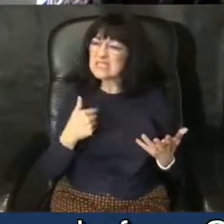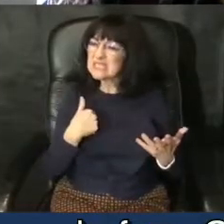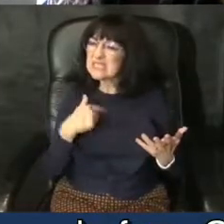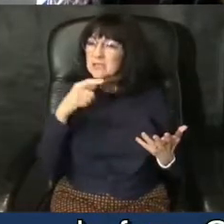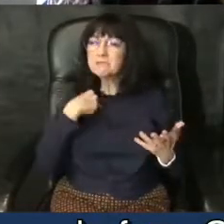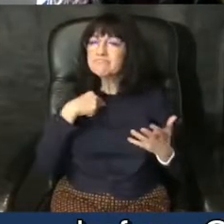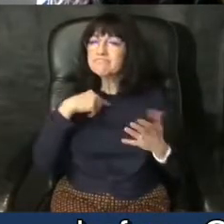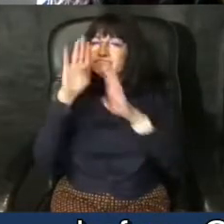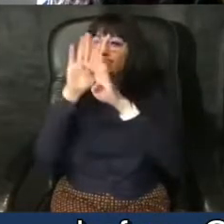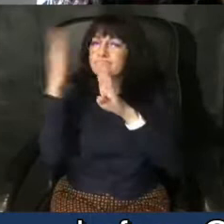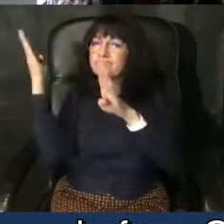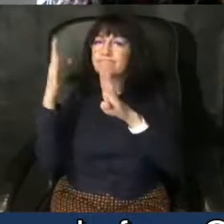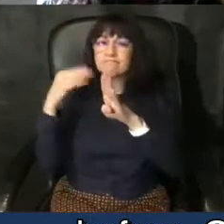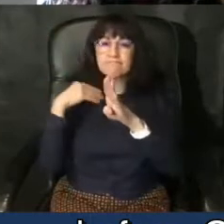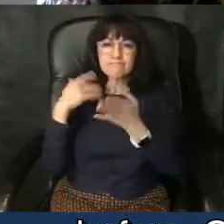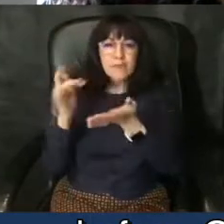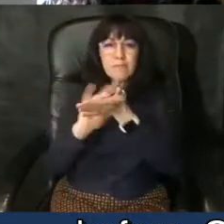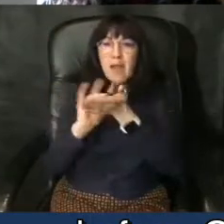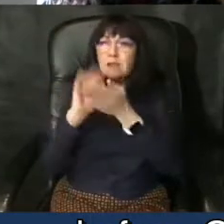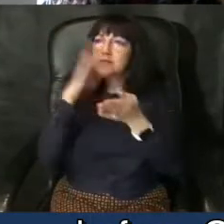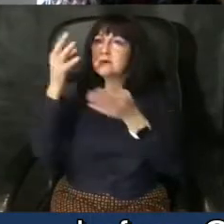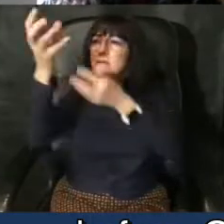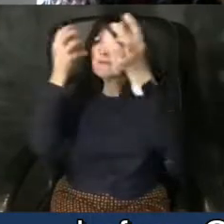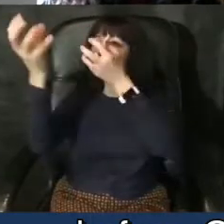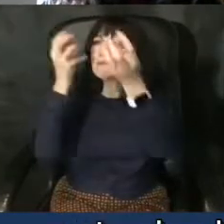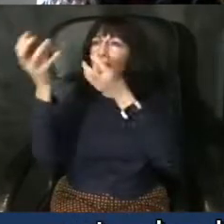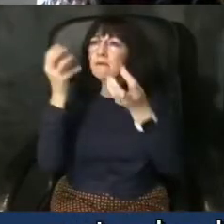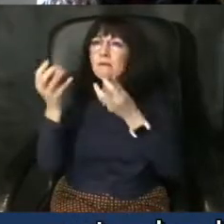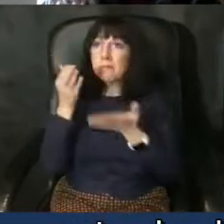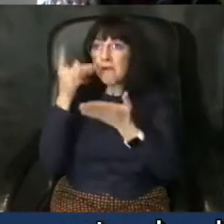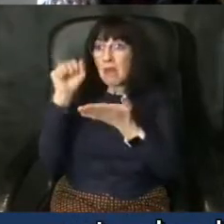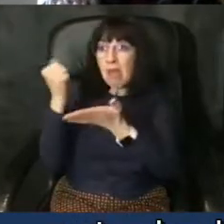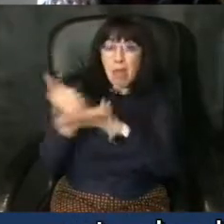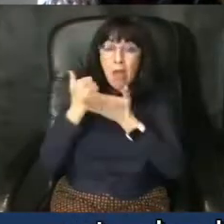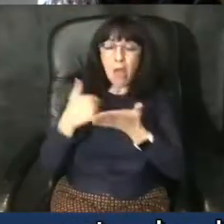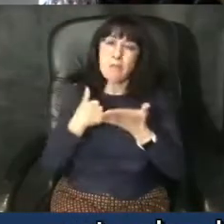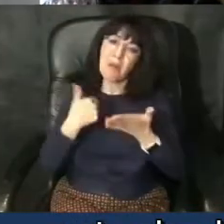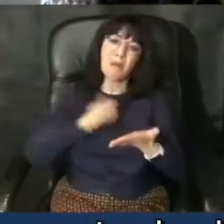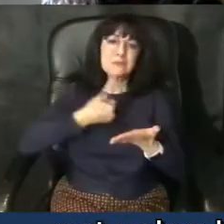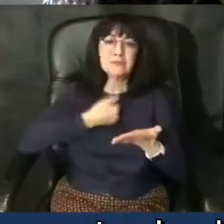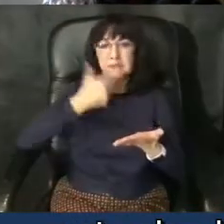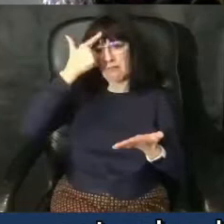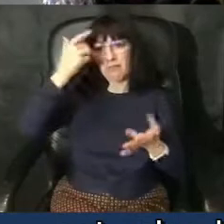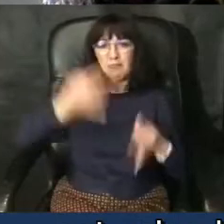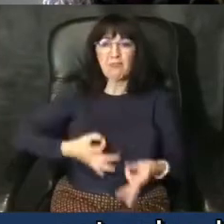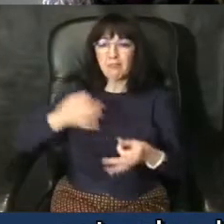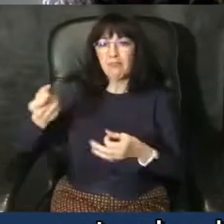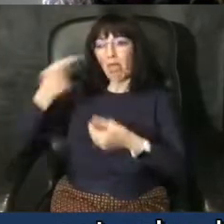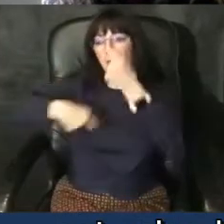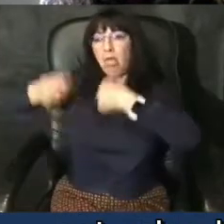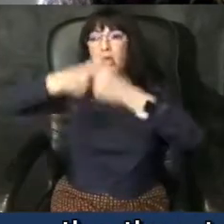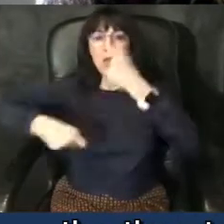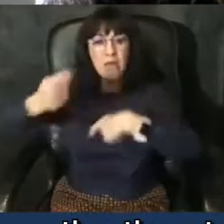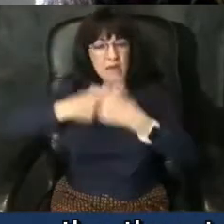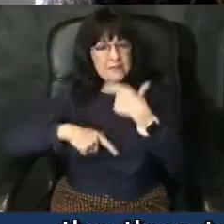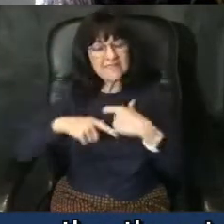use before, or maybe try to find some substances that you were not using before. And those are the things that we say,